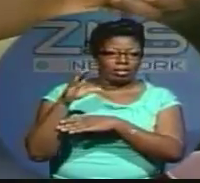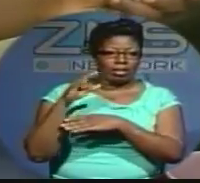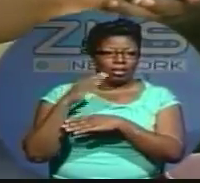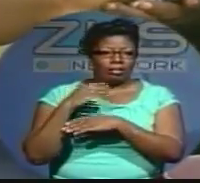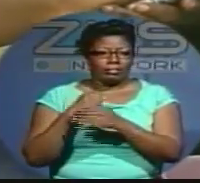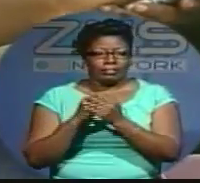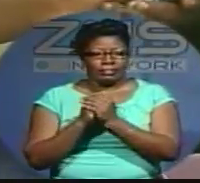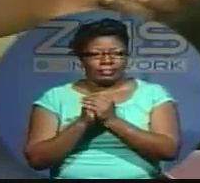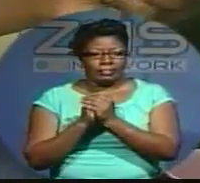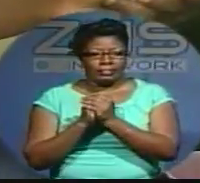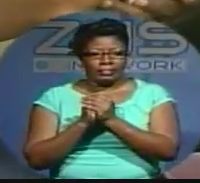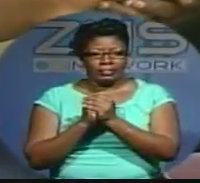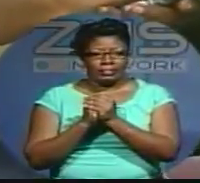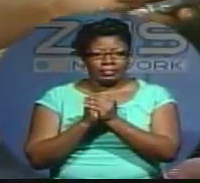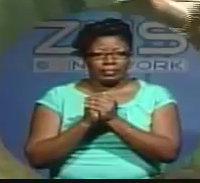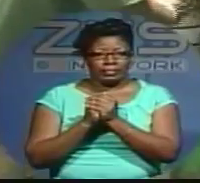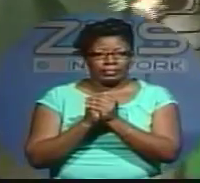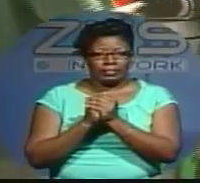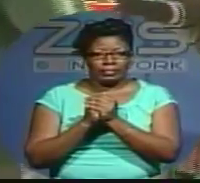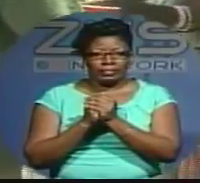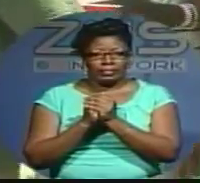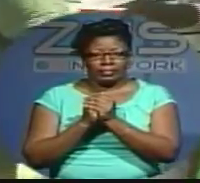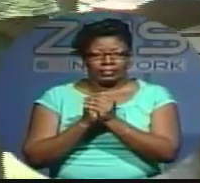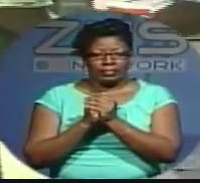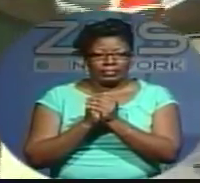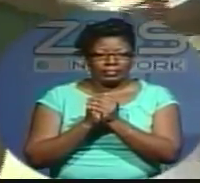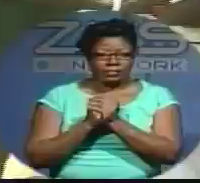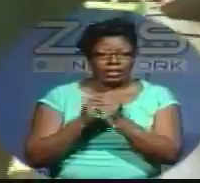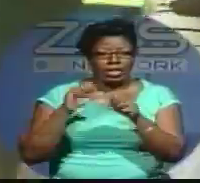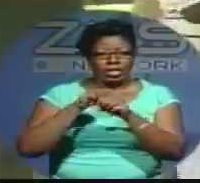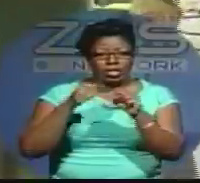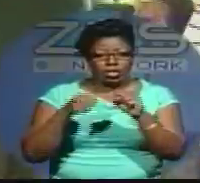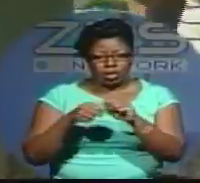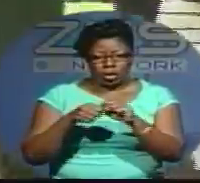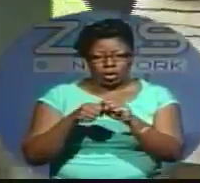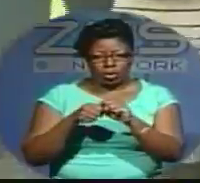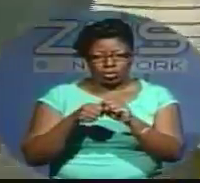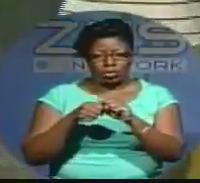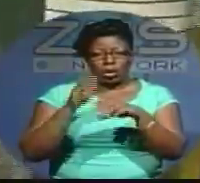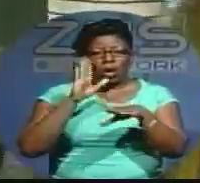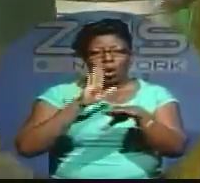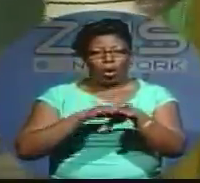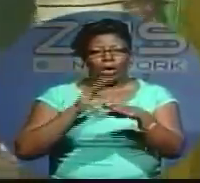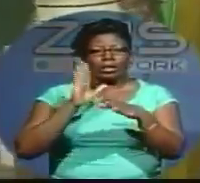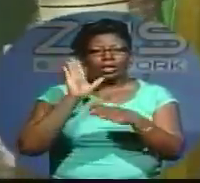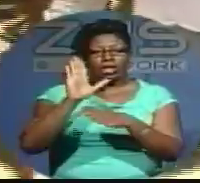a different level altogether. So mark it on your calendar to meet these folks in